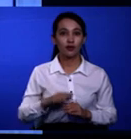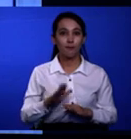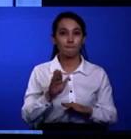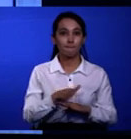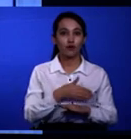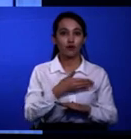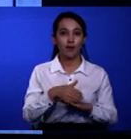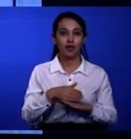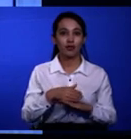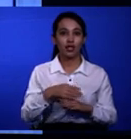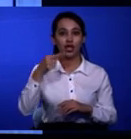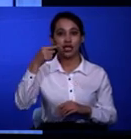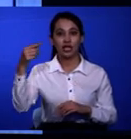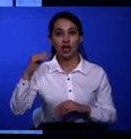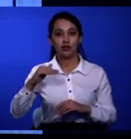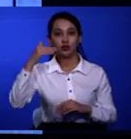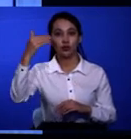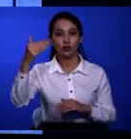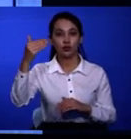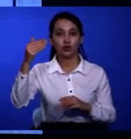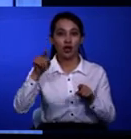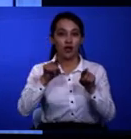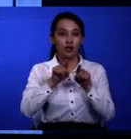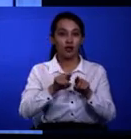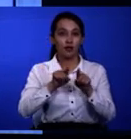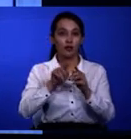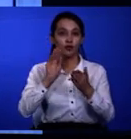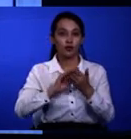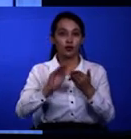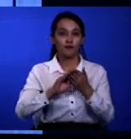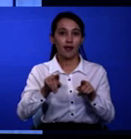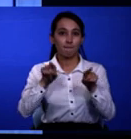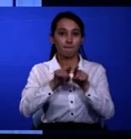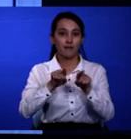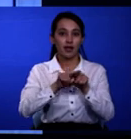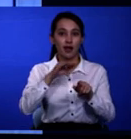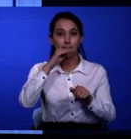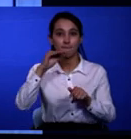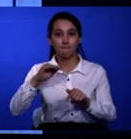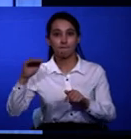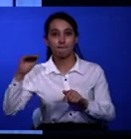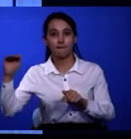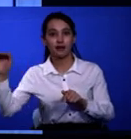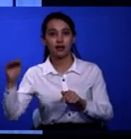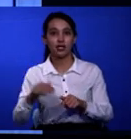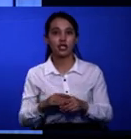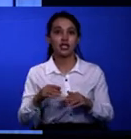Bo'linmani kasr ko'rinishda yozing va bir xil maxrajli kasrlarni taqqoslang.